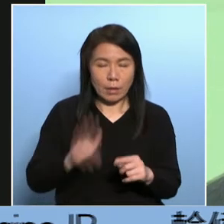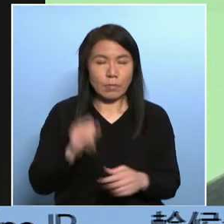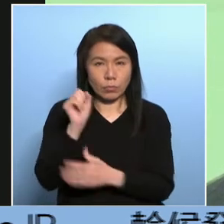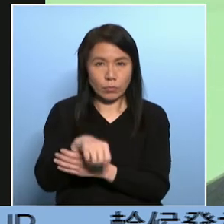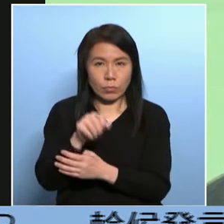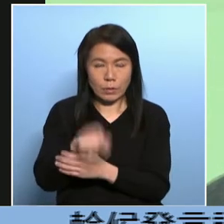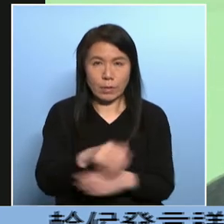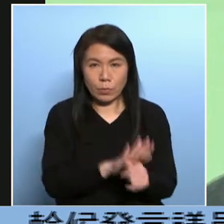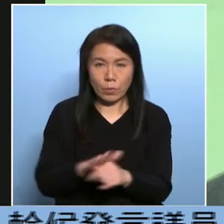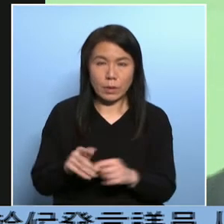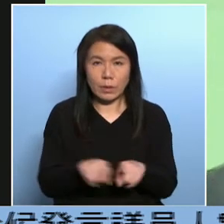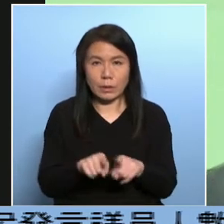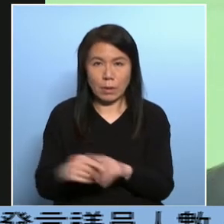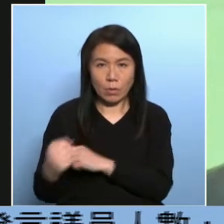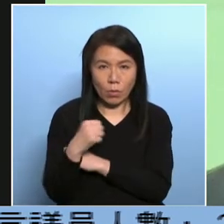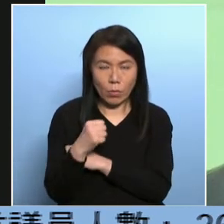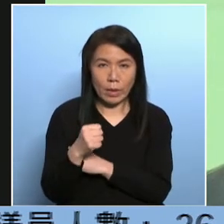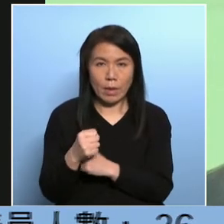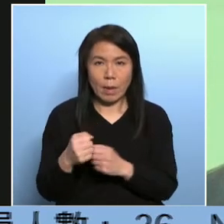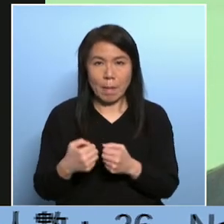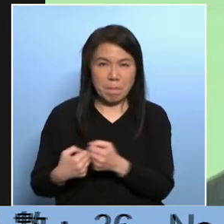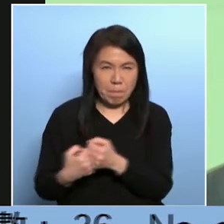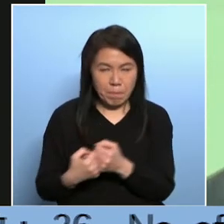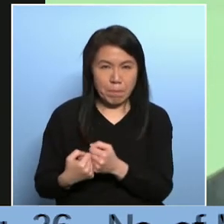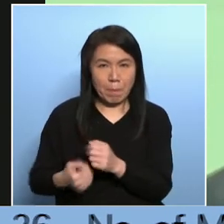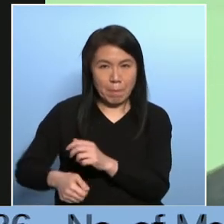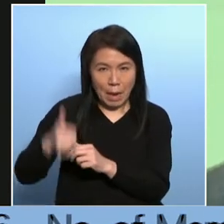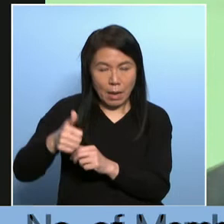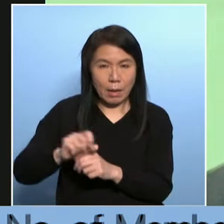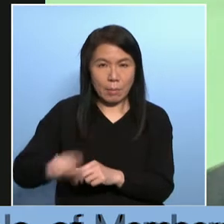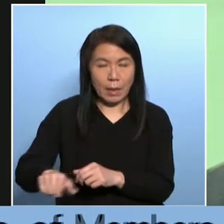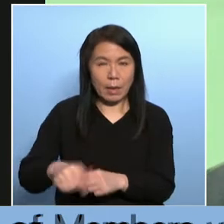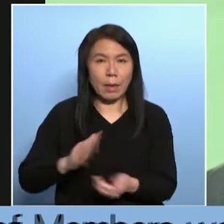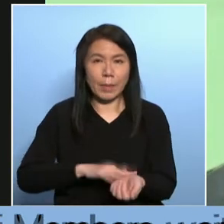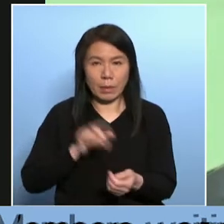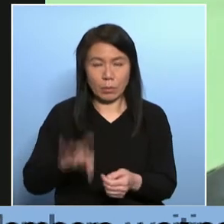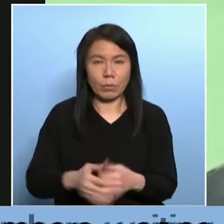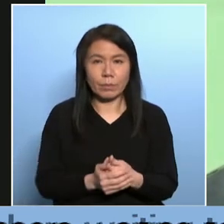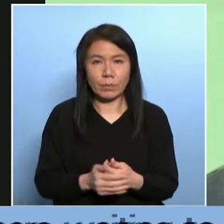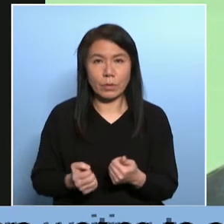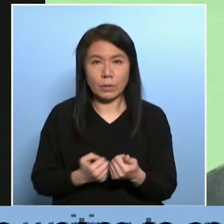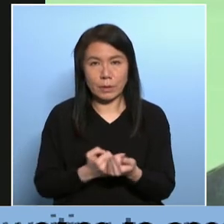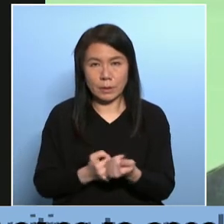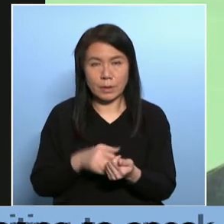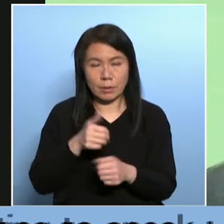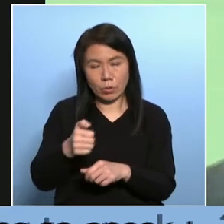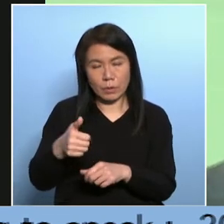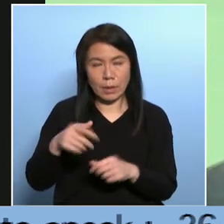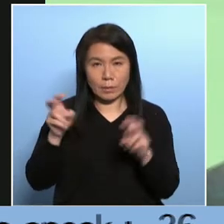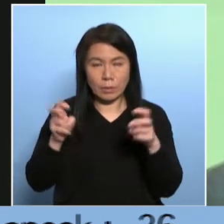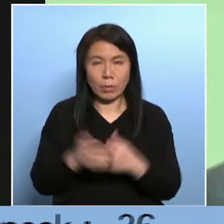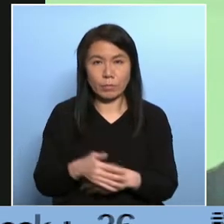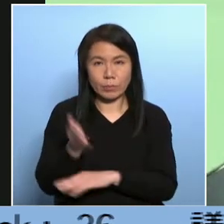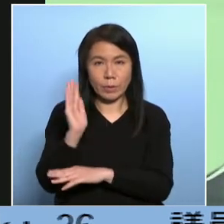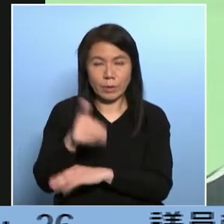are willing to work with the administration so that we can work together with the community so that we can win the pandemic. So I support the motion